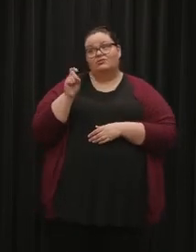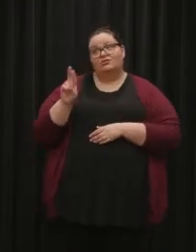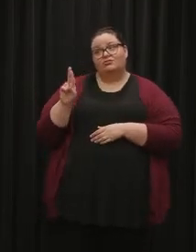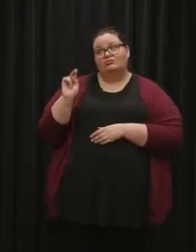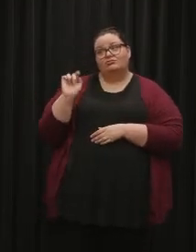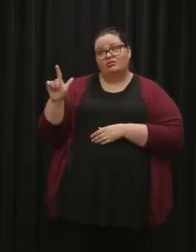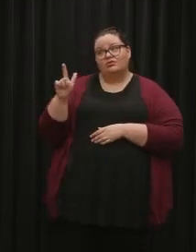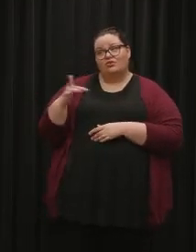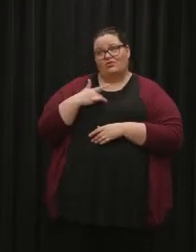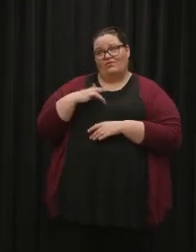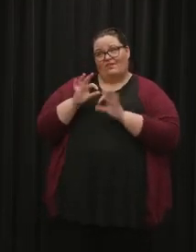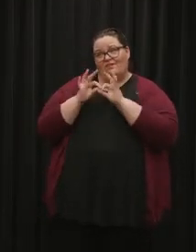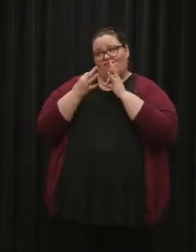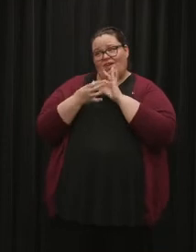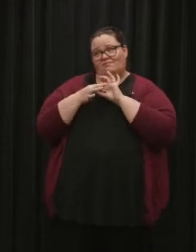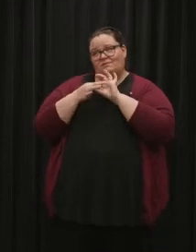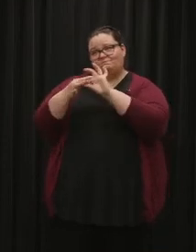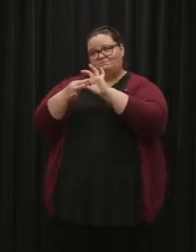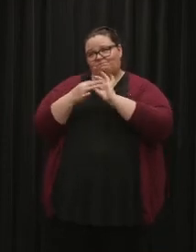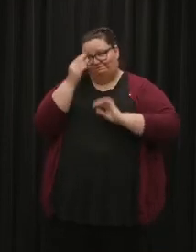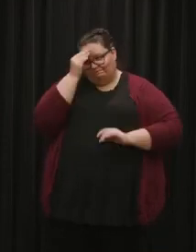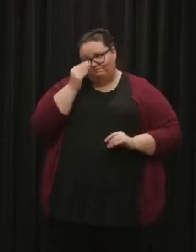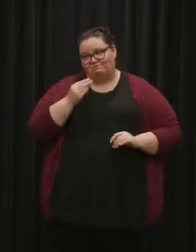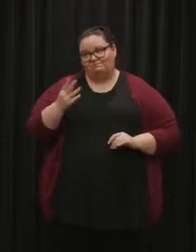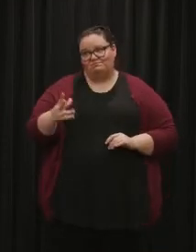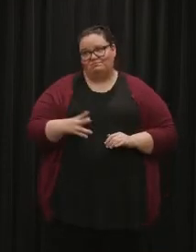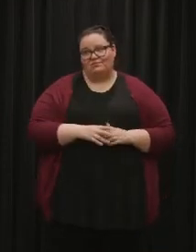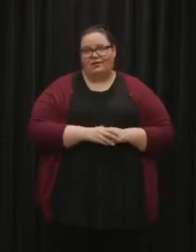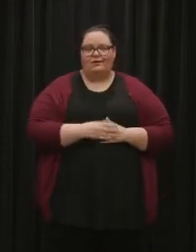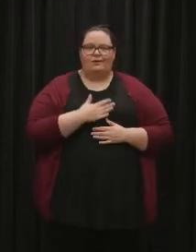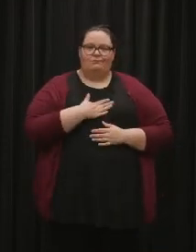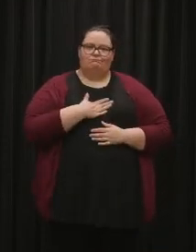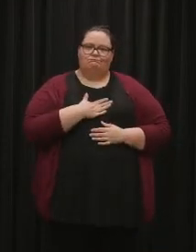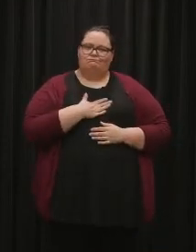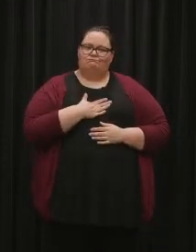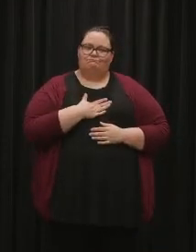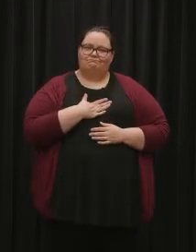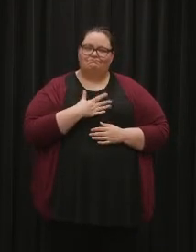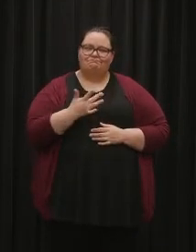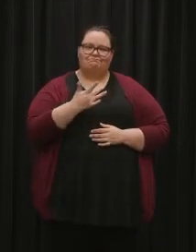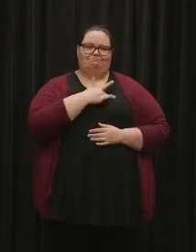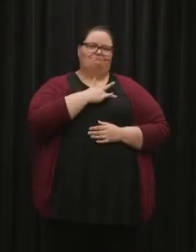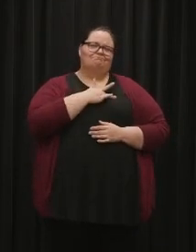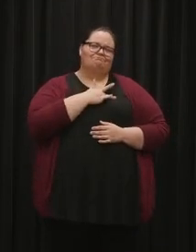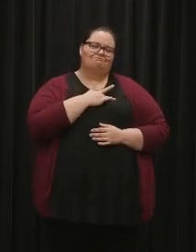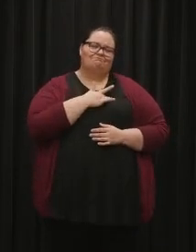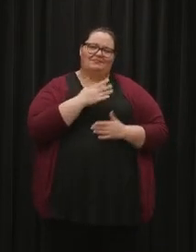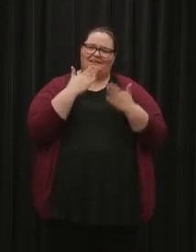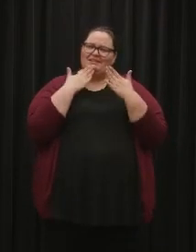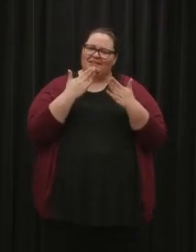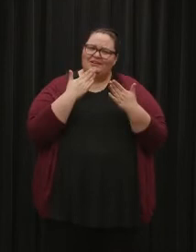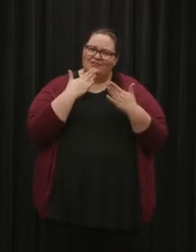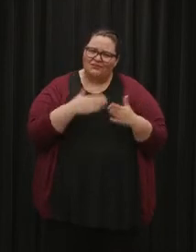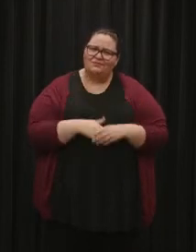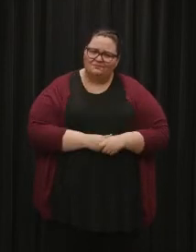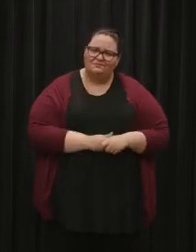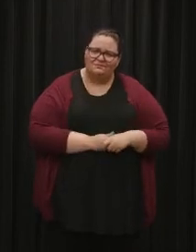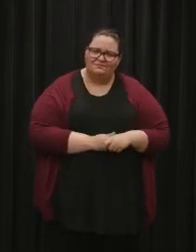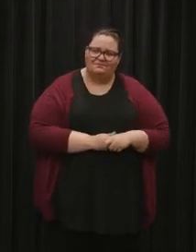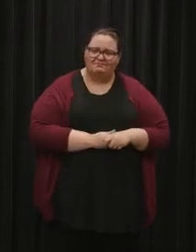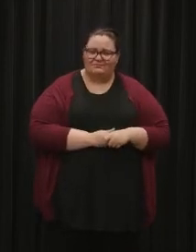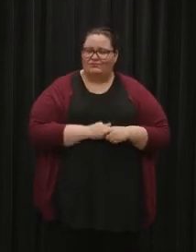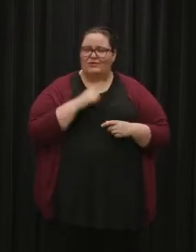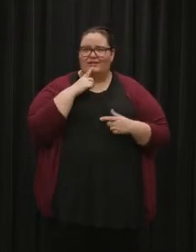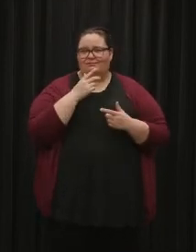family over the last 9 months. And honestly, that was really, really touching. So I'm really grateful, and I just want to express